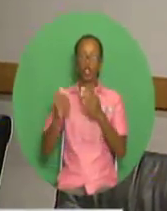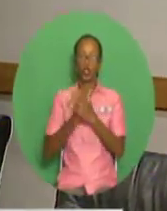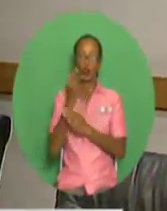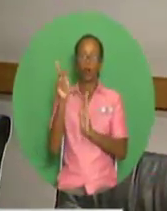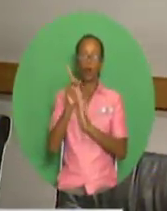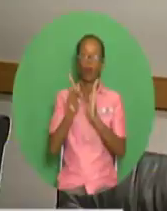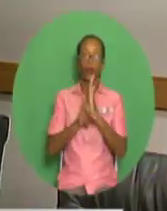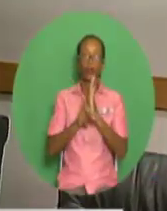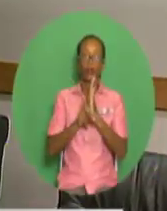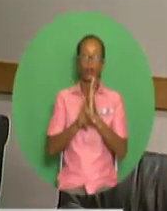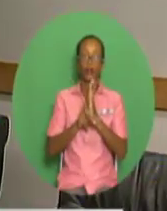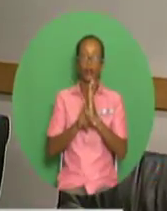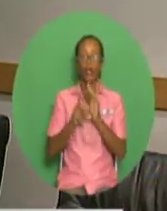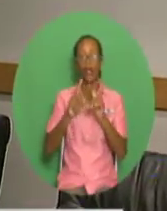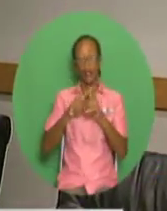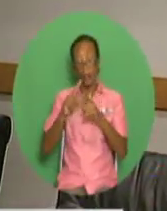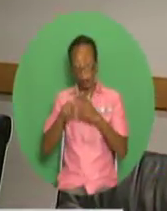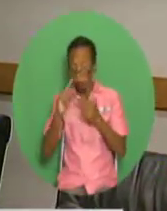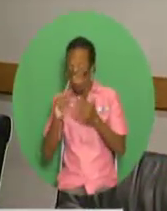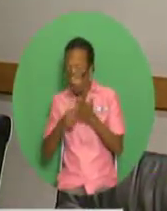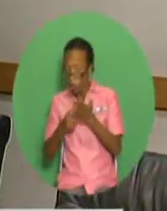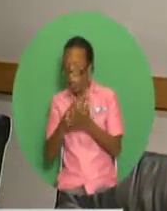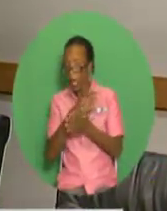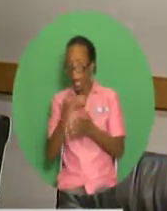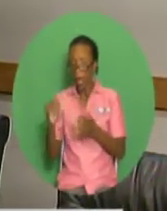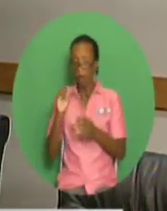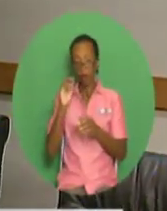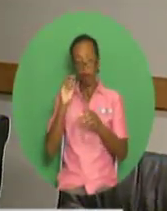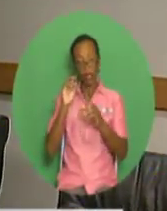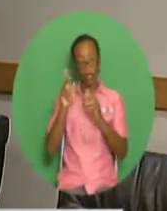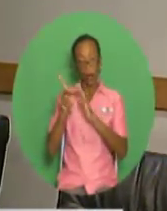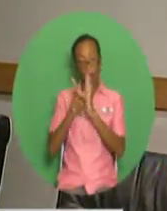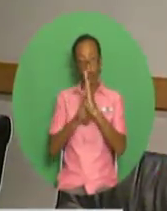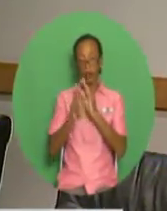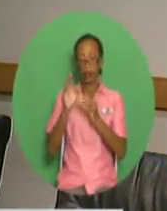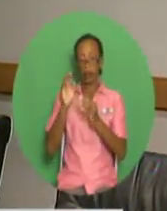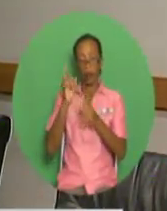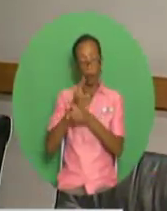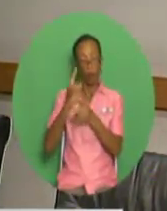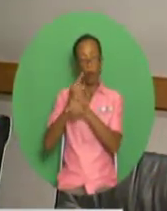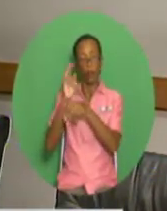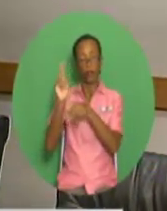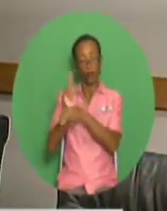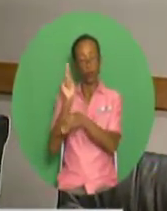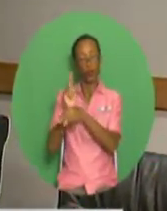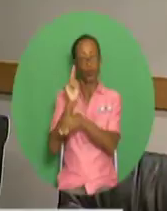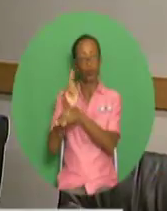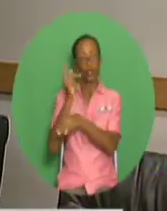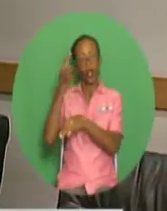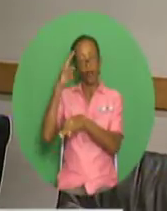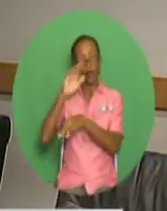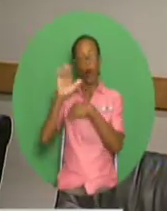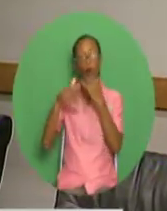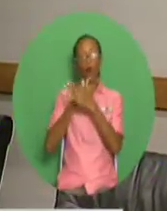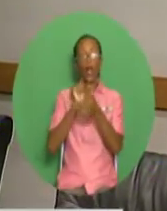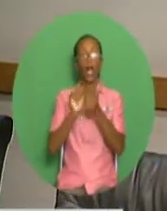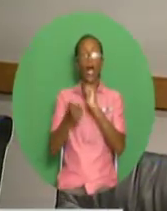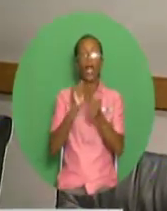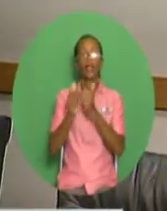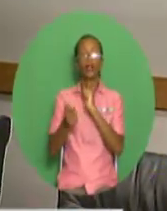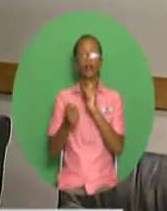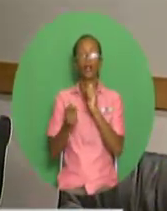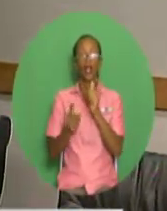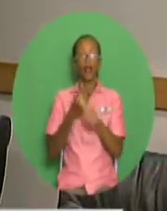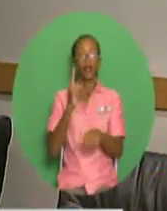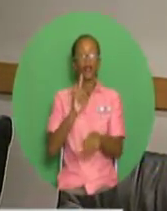again, monitored and implemented properly so we could have the best for our athletes. In that policy, for the first time in our